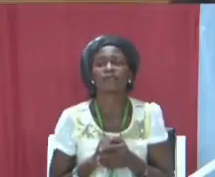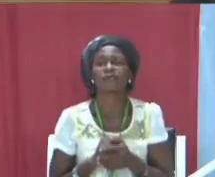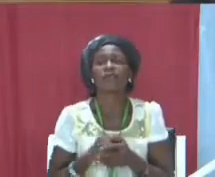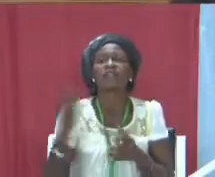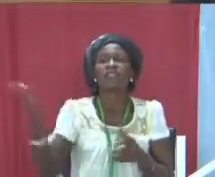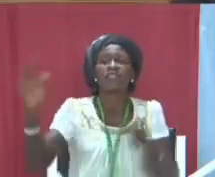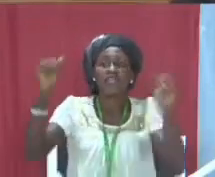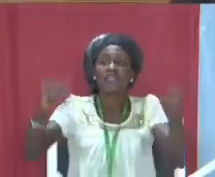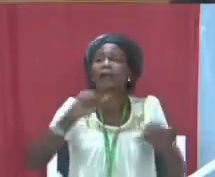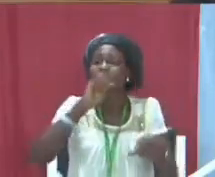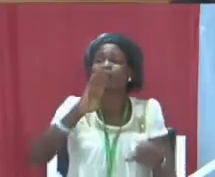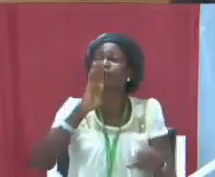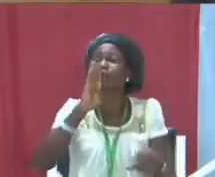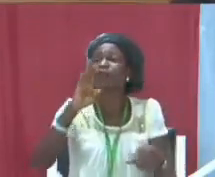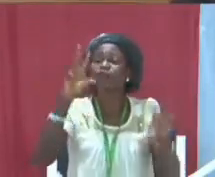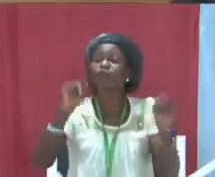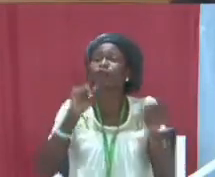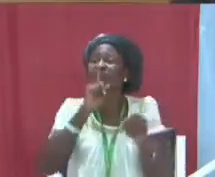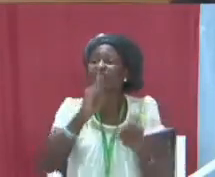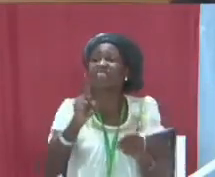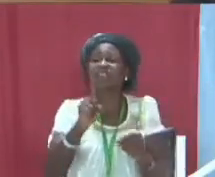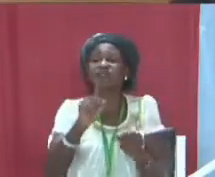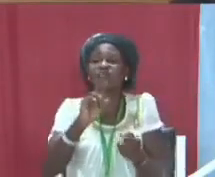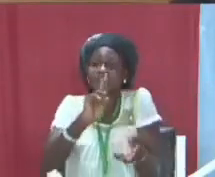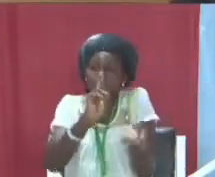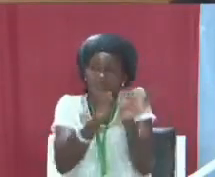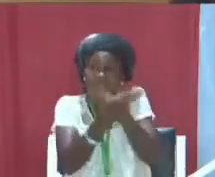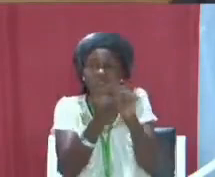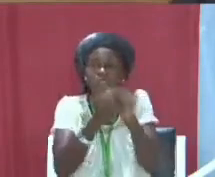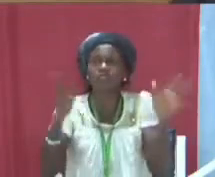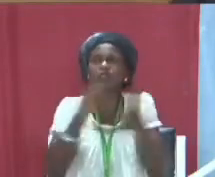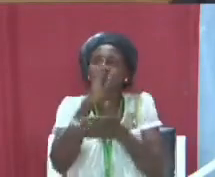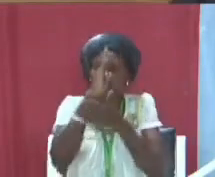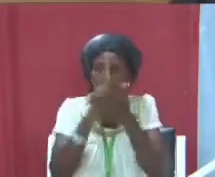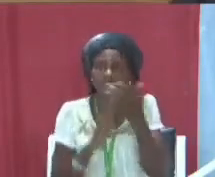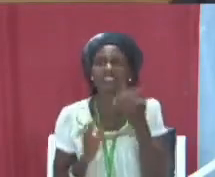There can be no genuine repentance without humility.